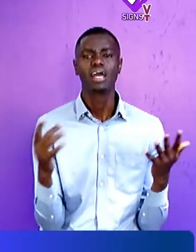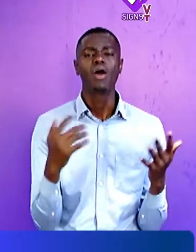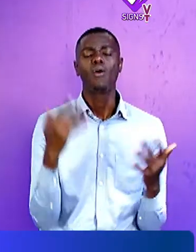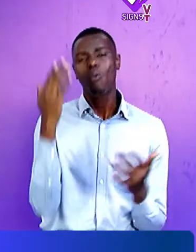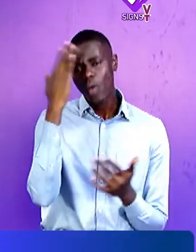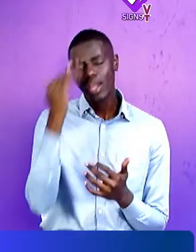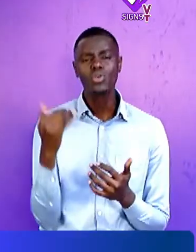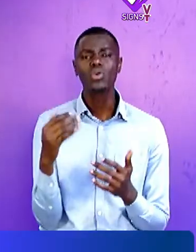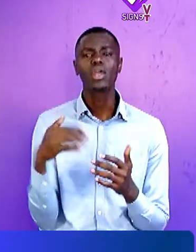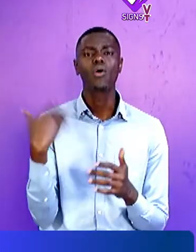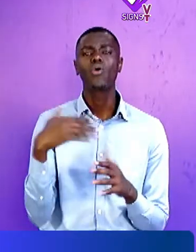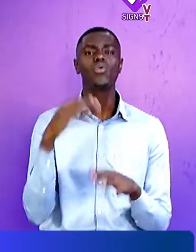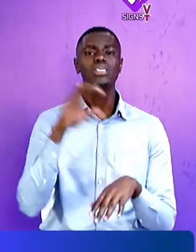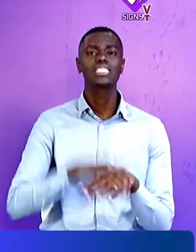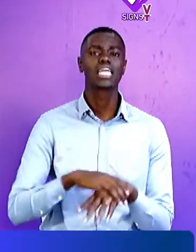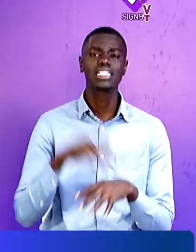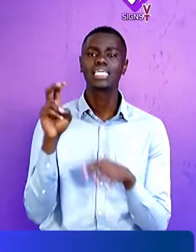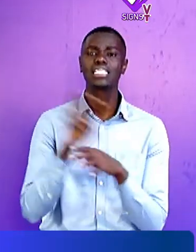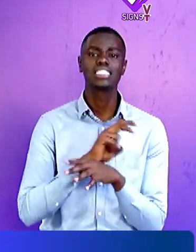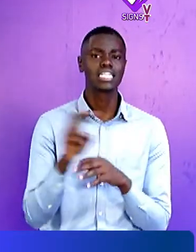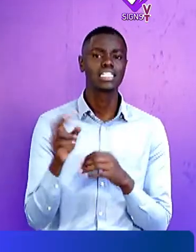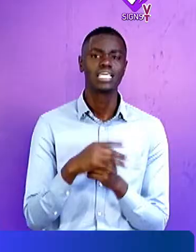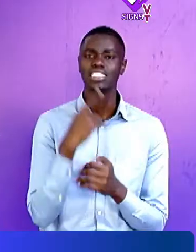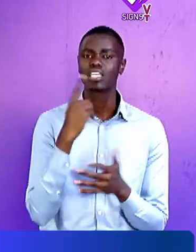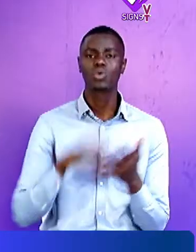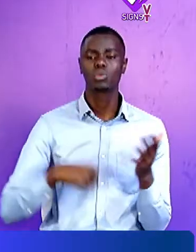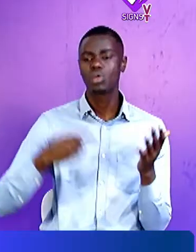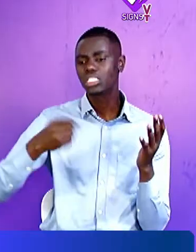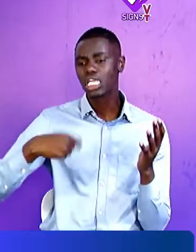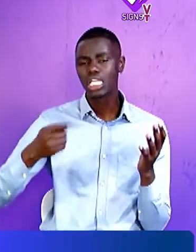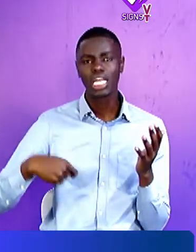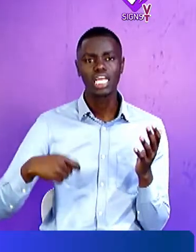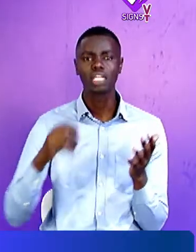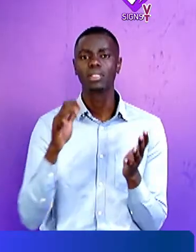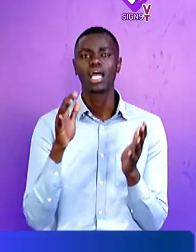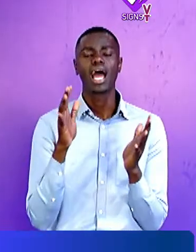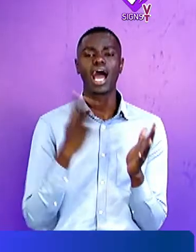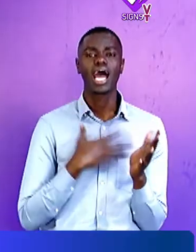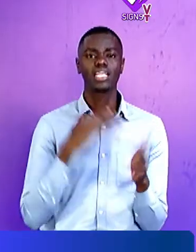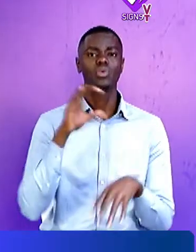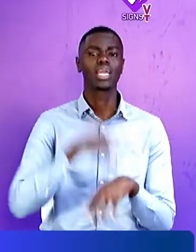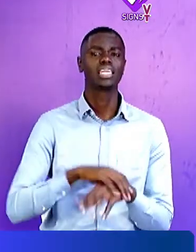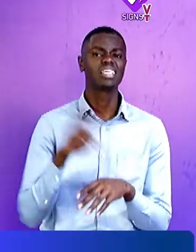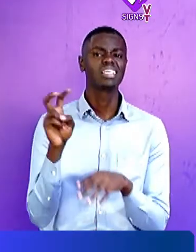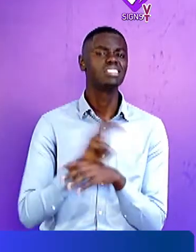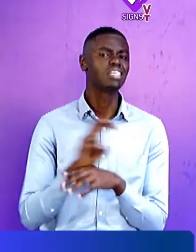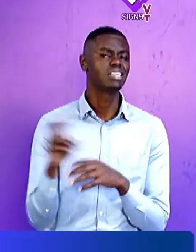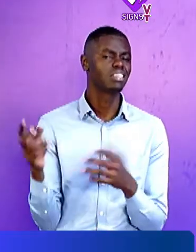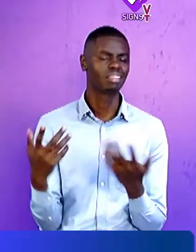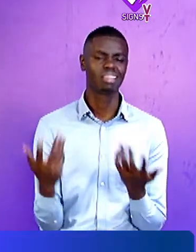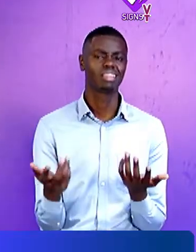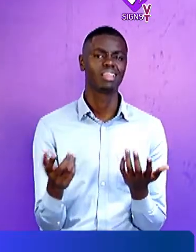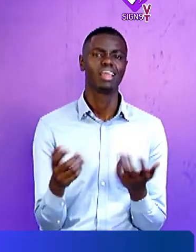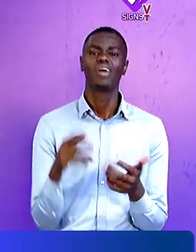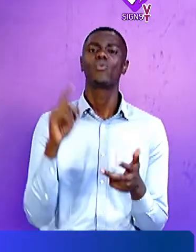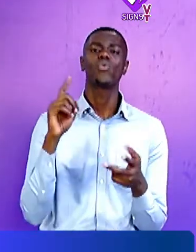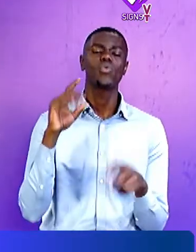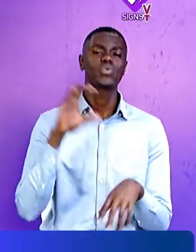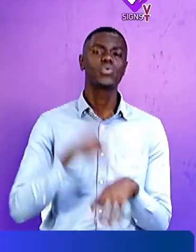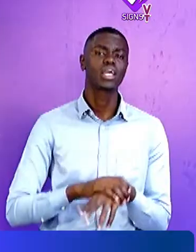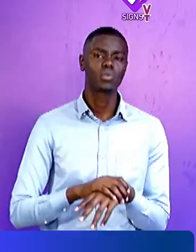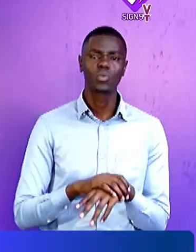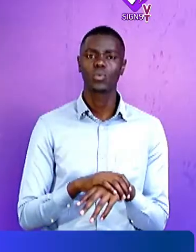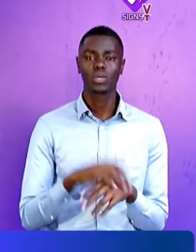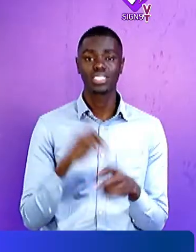give intelligence, saying that we are signing an agreement and what we are getting intelligence? Second thing we are getting from this one is